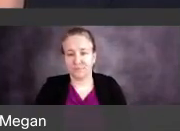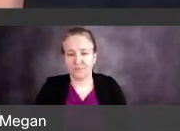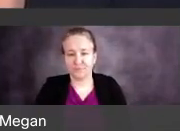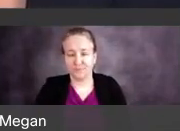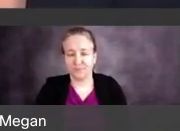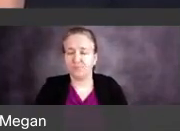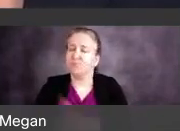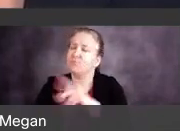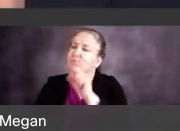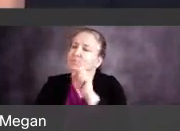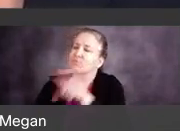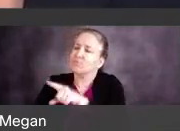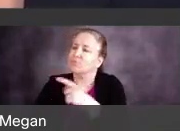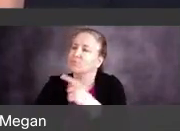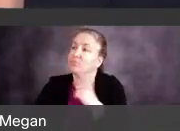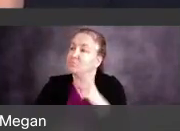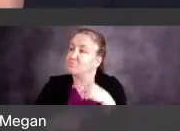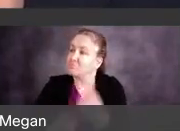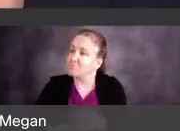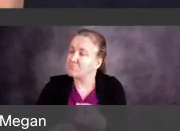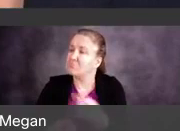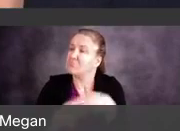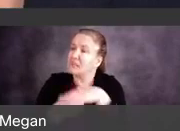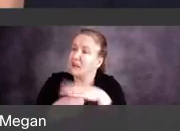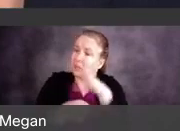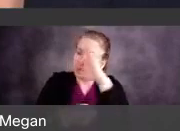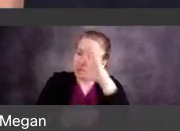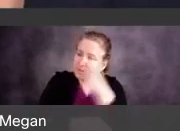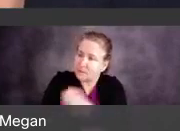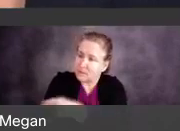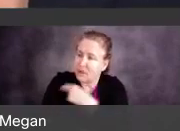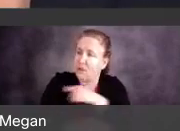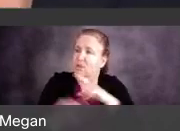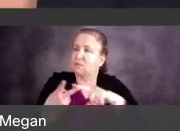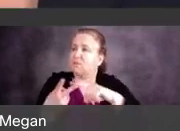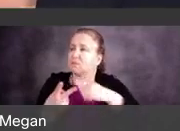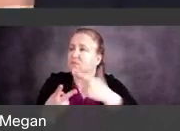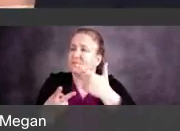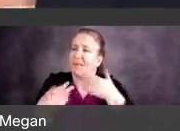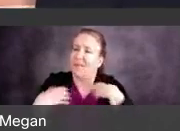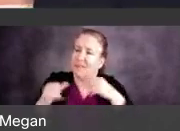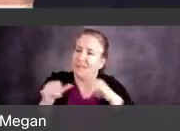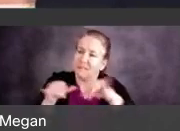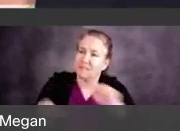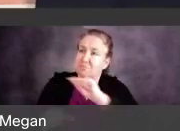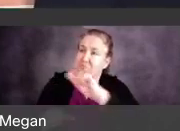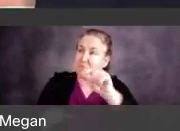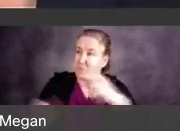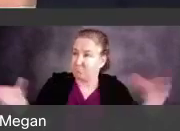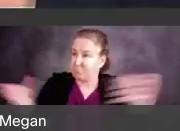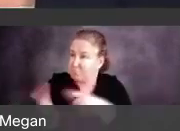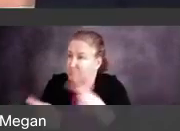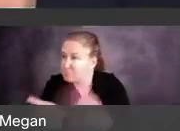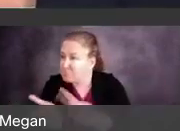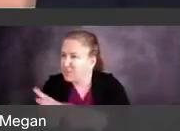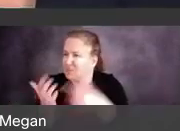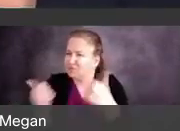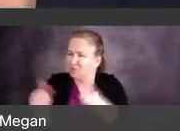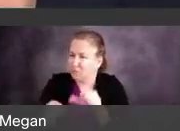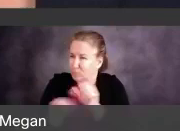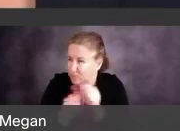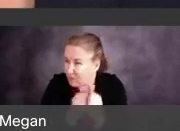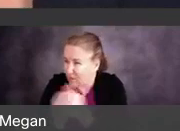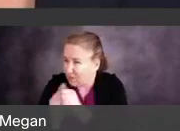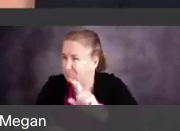Is there any conversation with area hospitals or health systems to kind of combine efforts? You say you